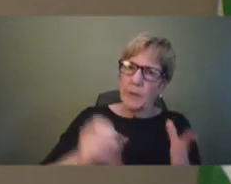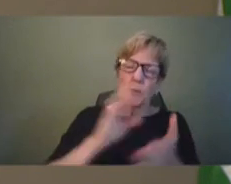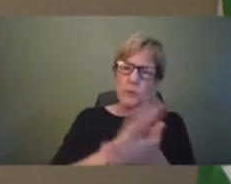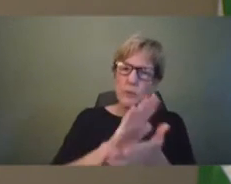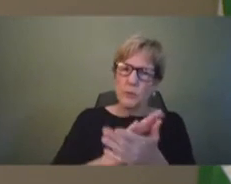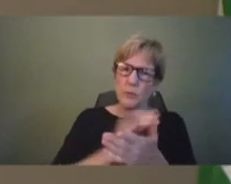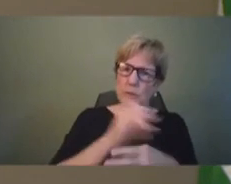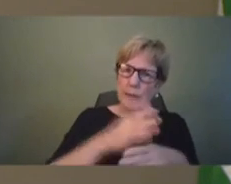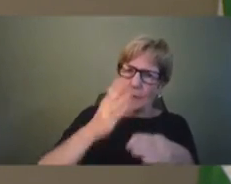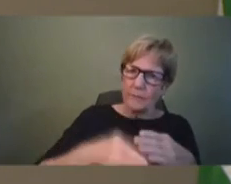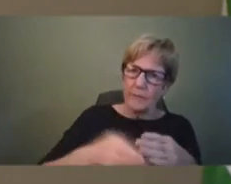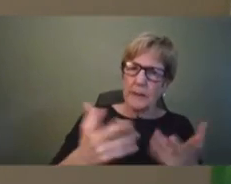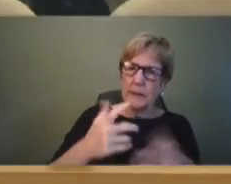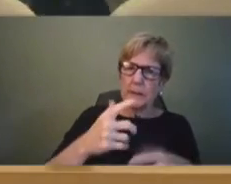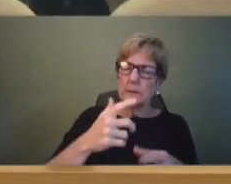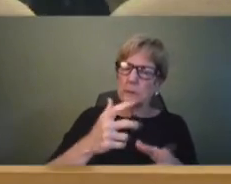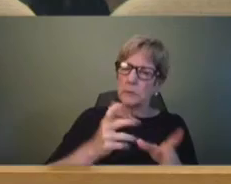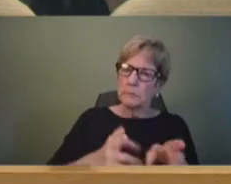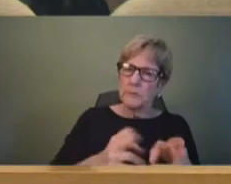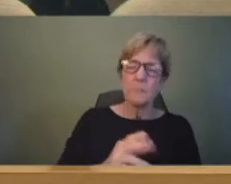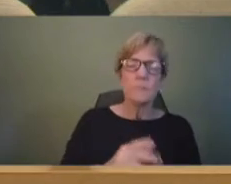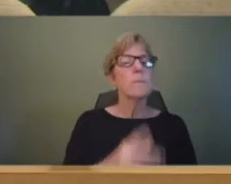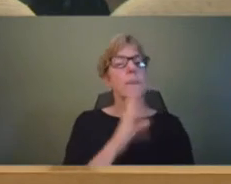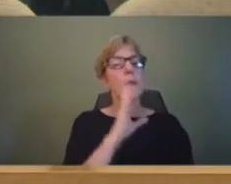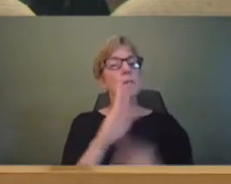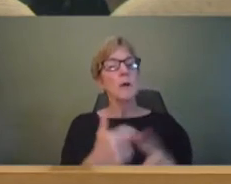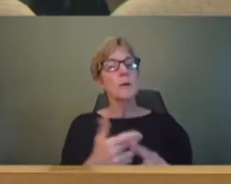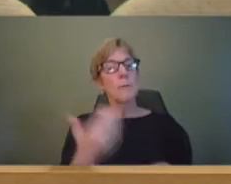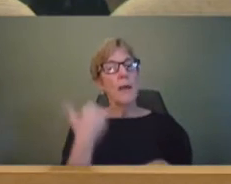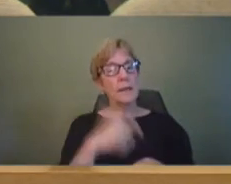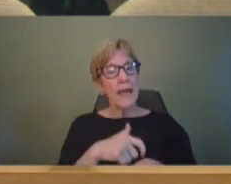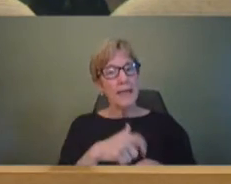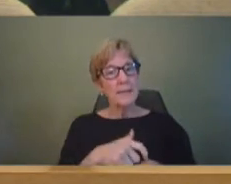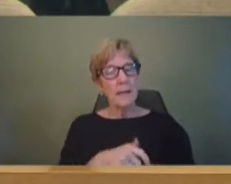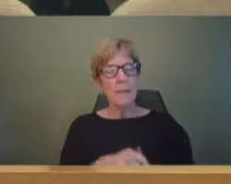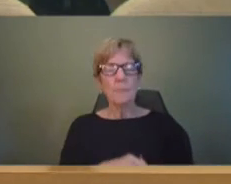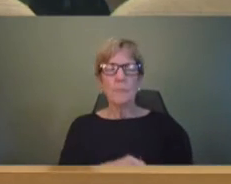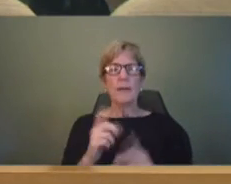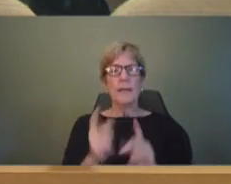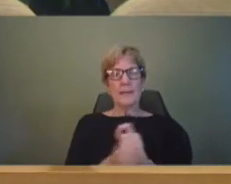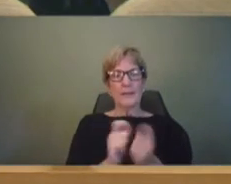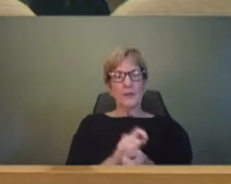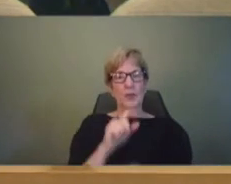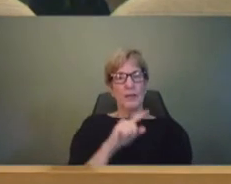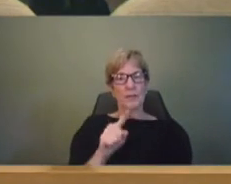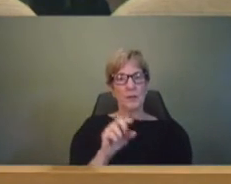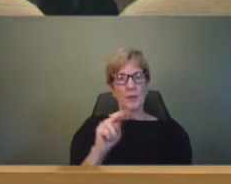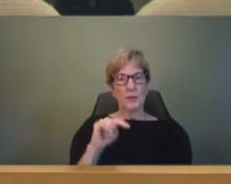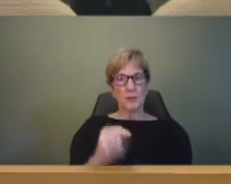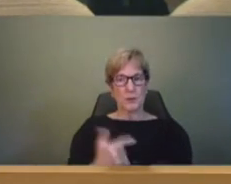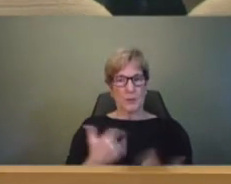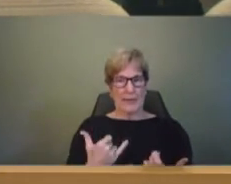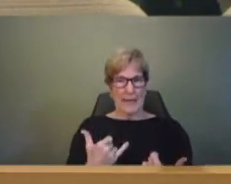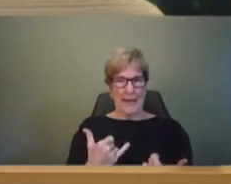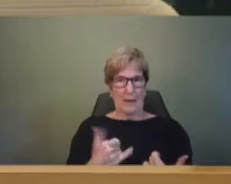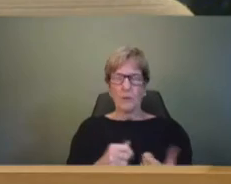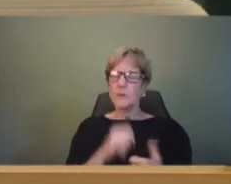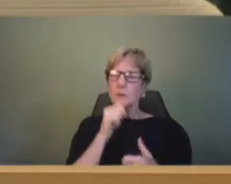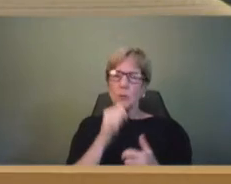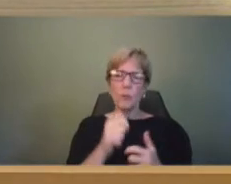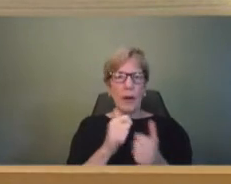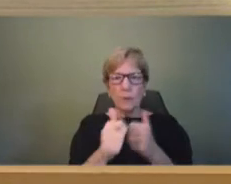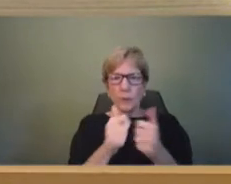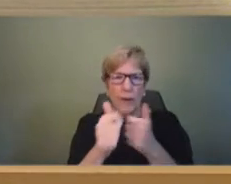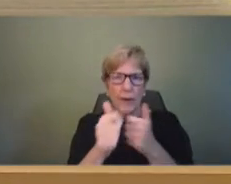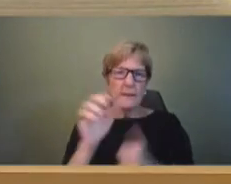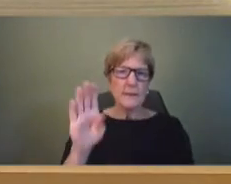schedule opposite of the one we talked about last time we're resoning this ahead of time right so that the school can accommodate and we're not racing against the Buy deadline all